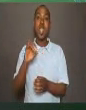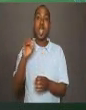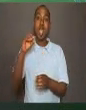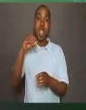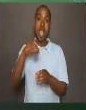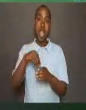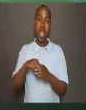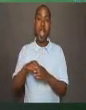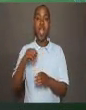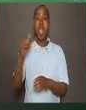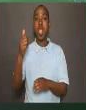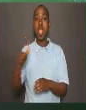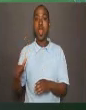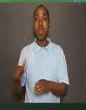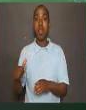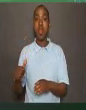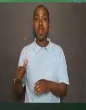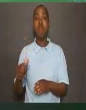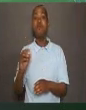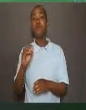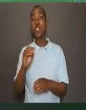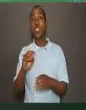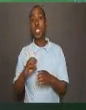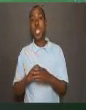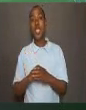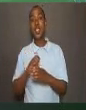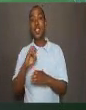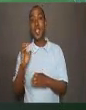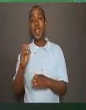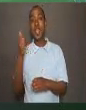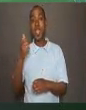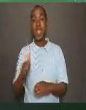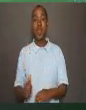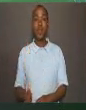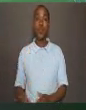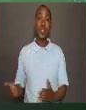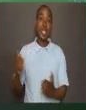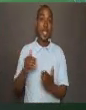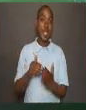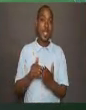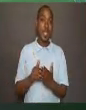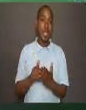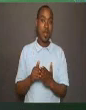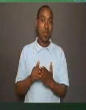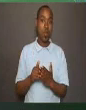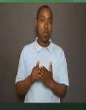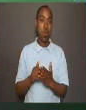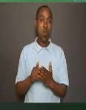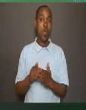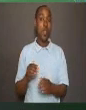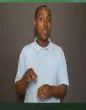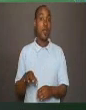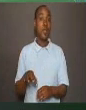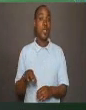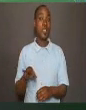versus exhaled air. We will also demonstrate the presence